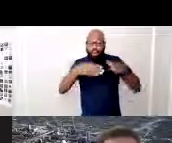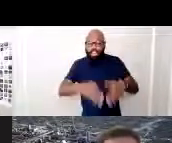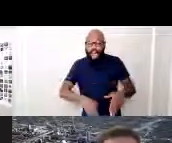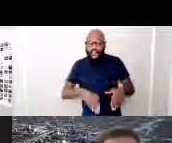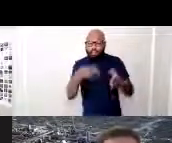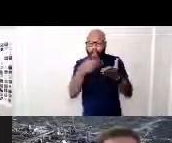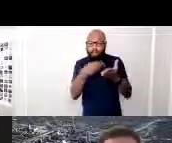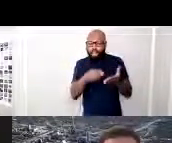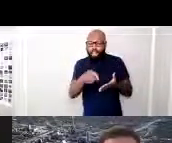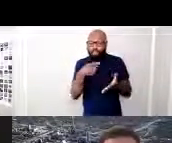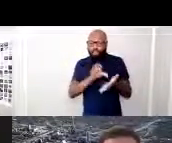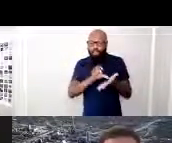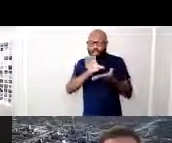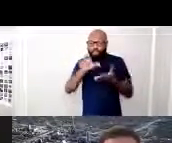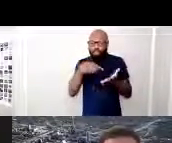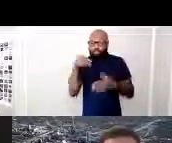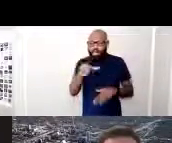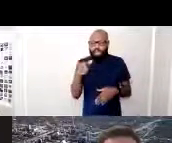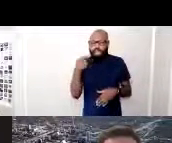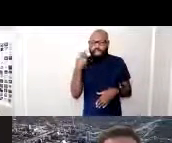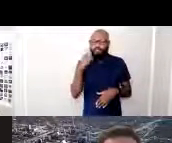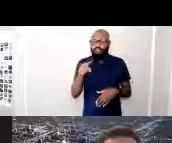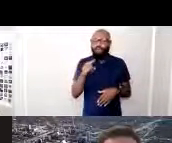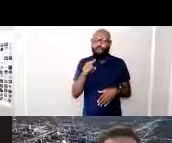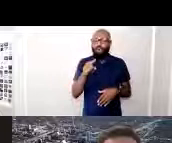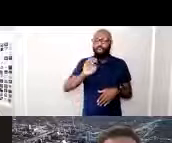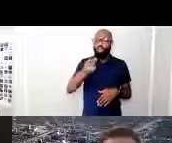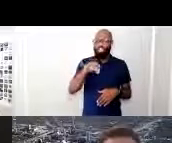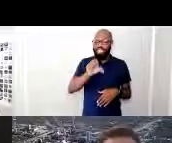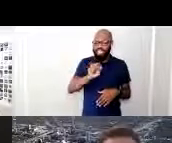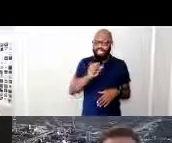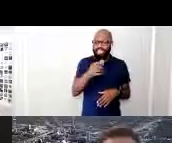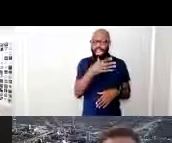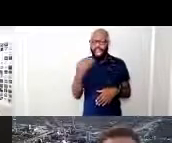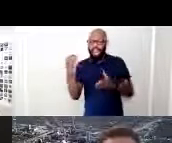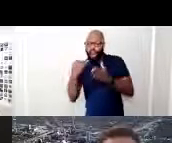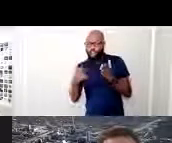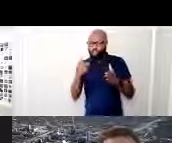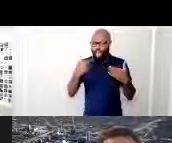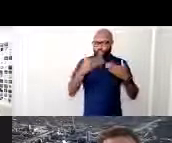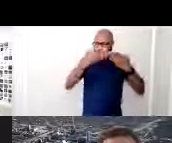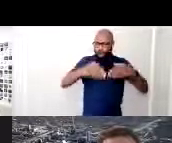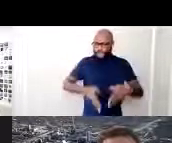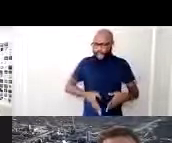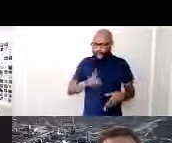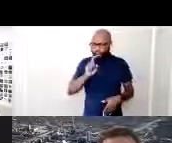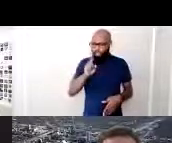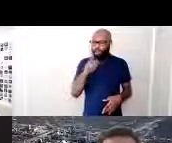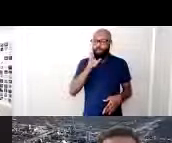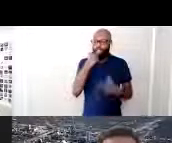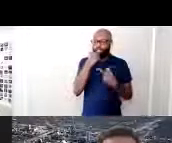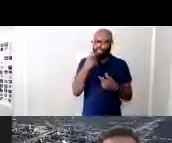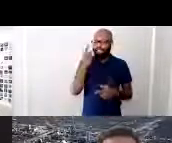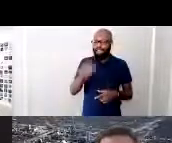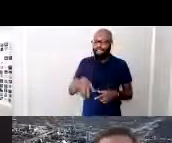money that you're spending there of what goes to logistics and what goes to arts projects and such? That would be interesting to look at. It's